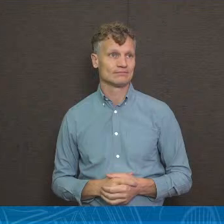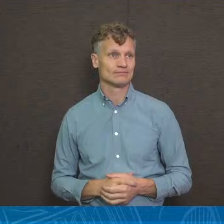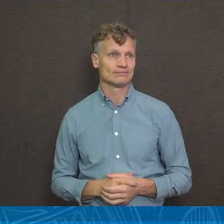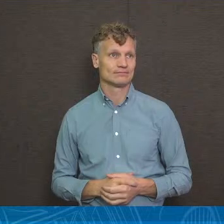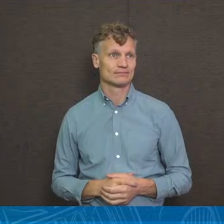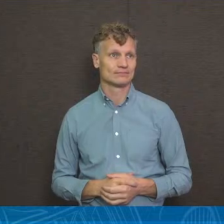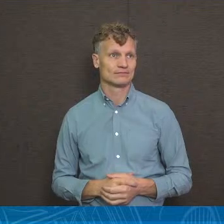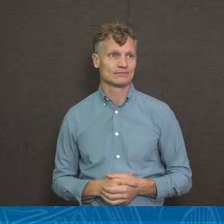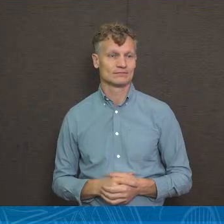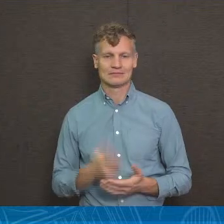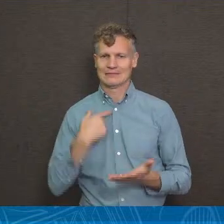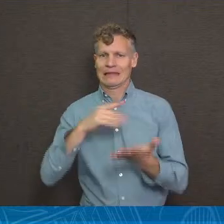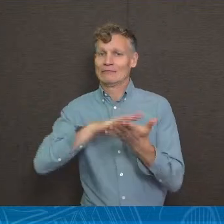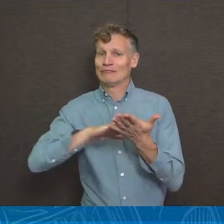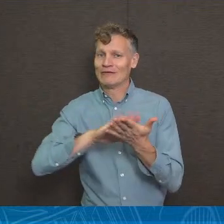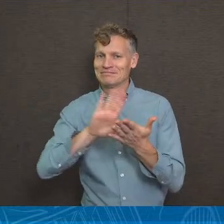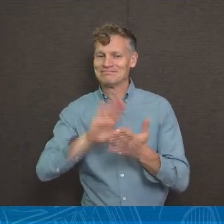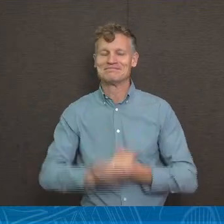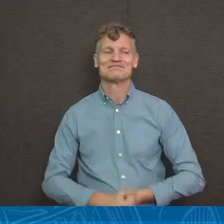My apologies.